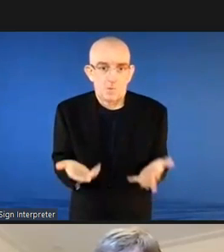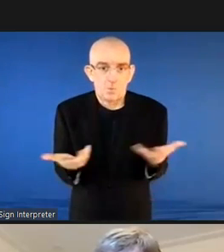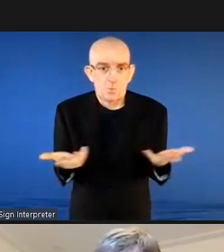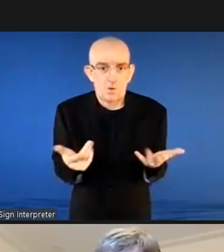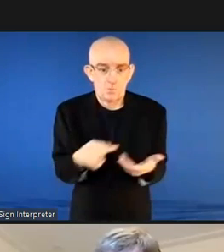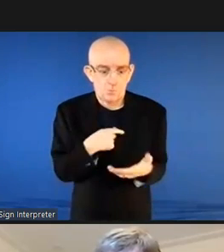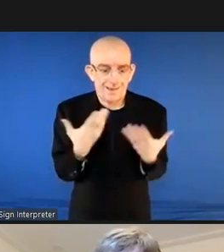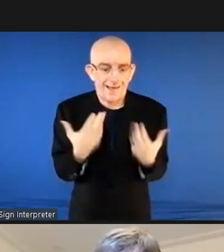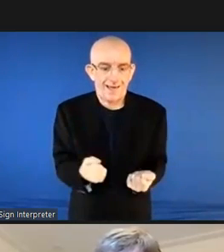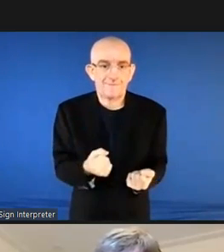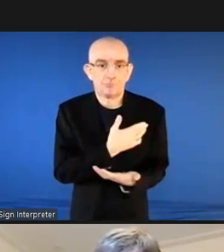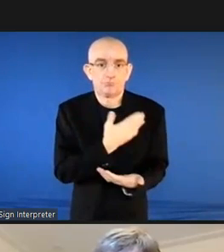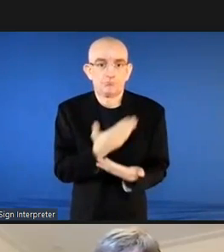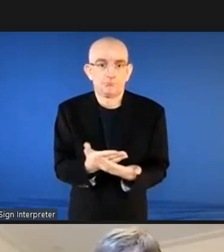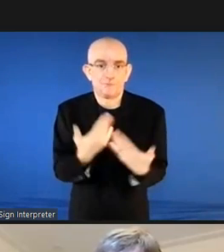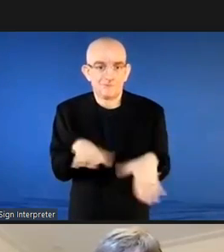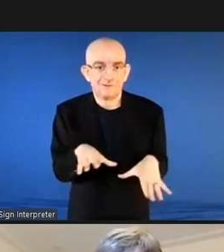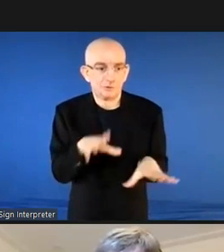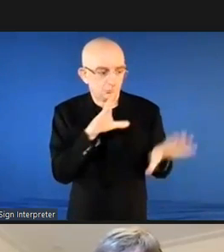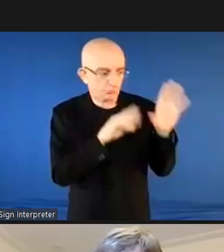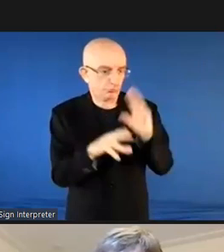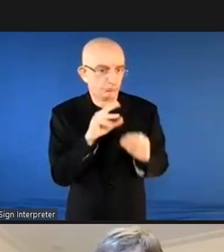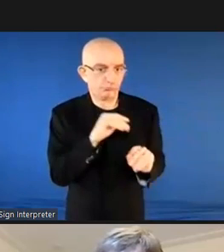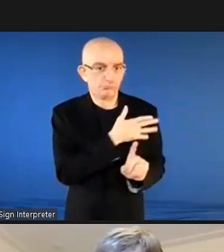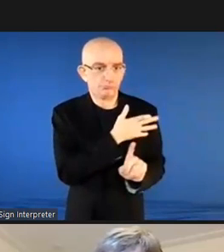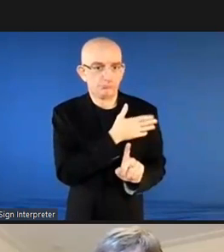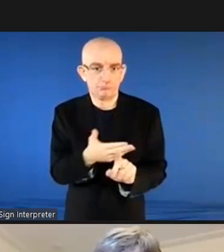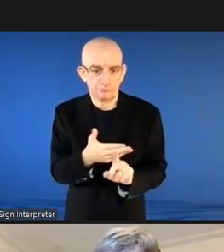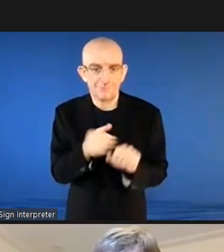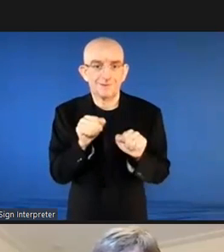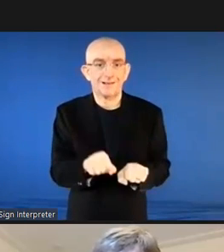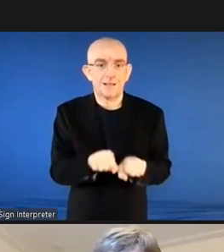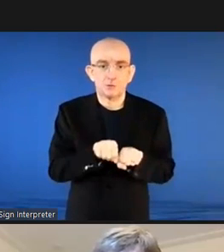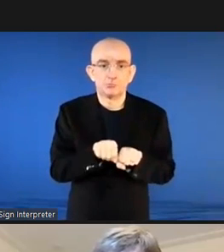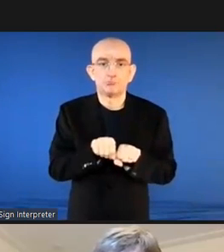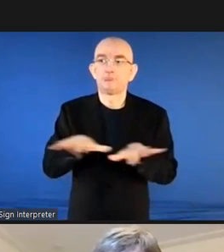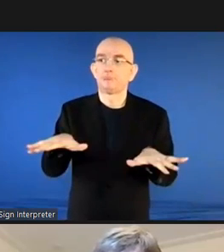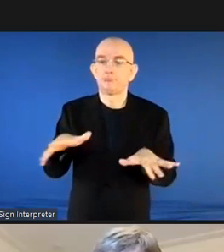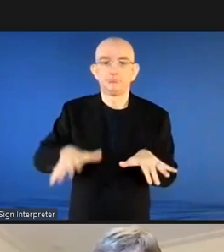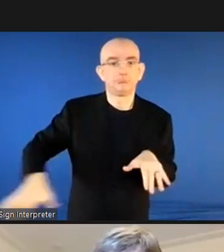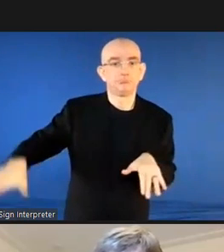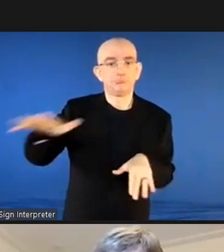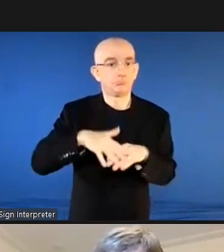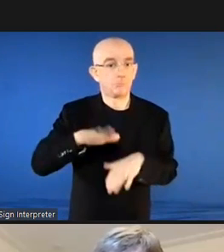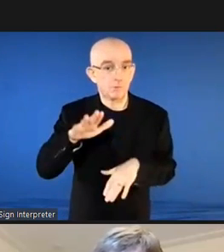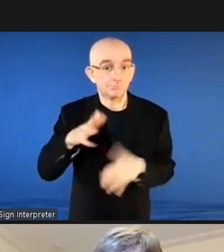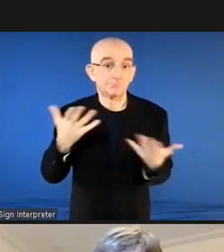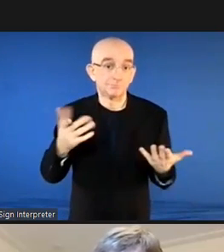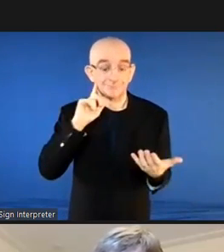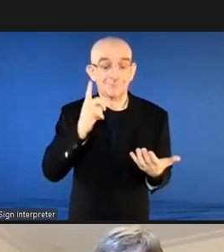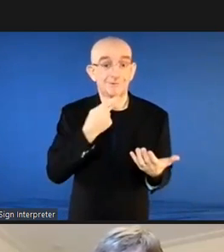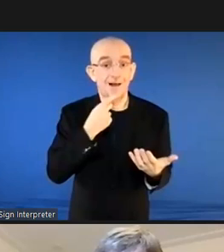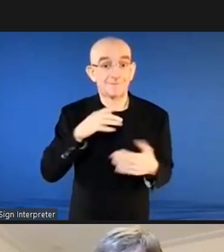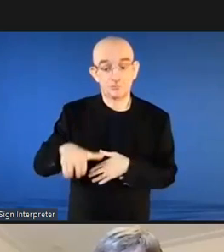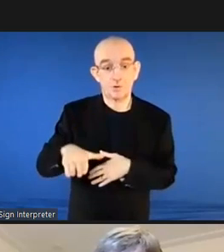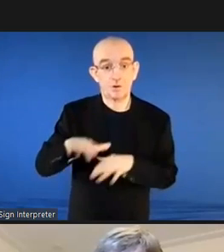disseminate the lessons more widely. And I think from Deaf Child Worldwide's point of view, I mean, we are a small organisation. We are